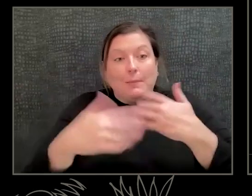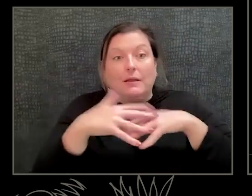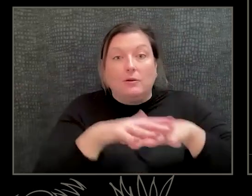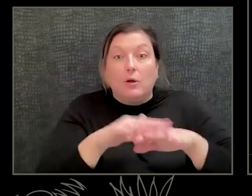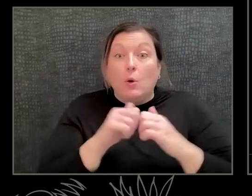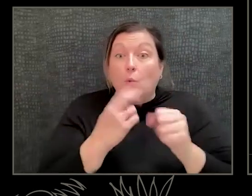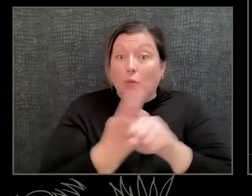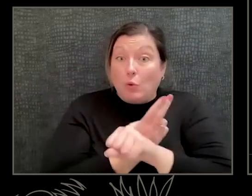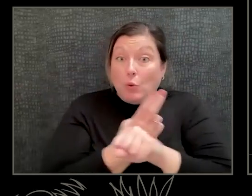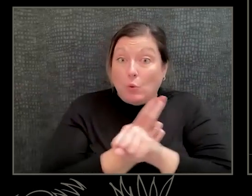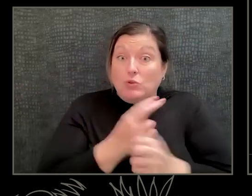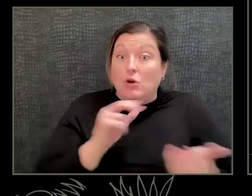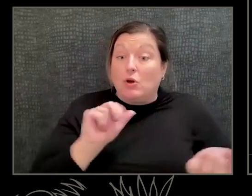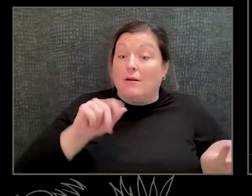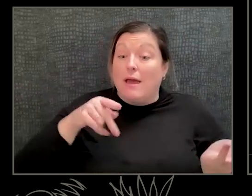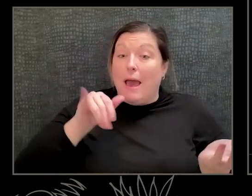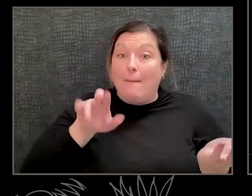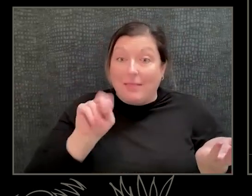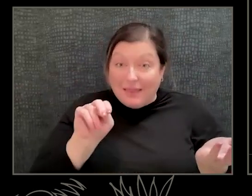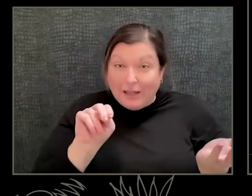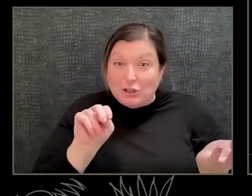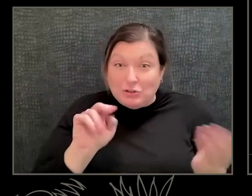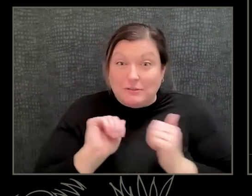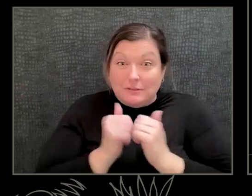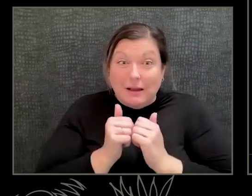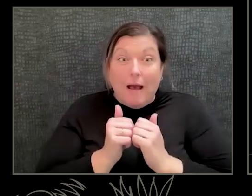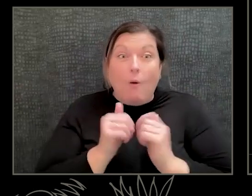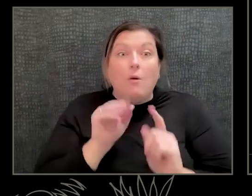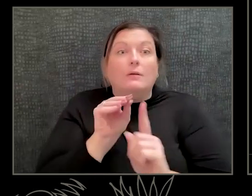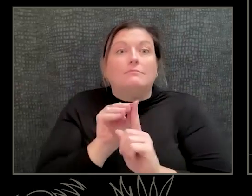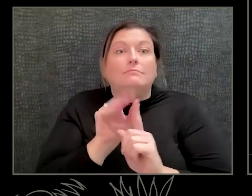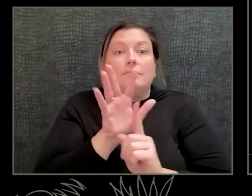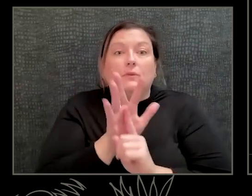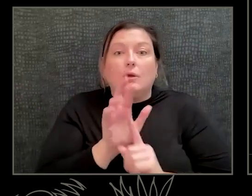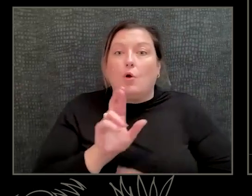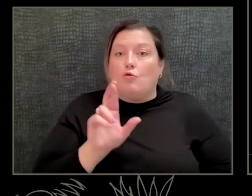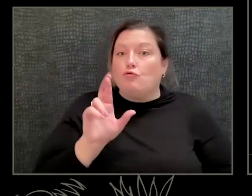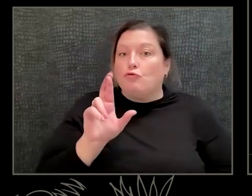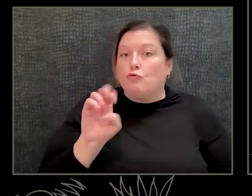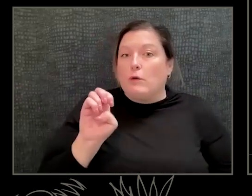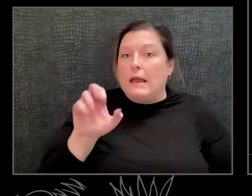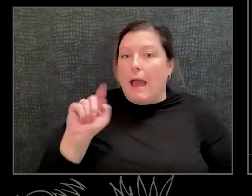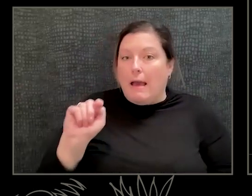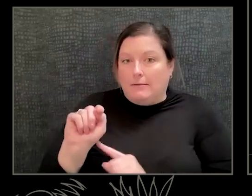users' applications just by exposing a React component.